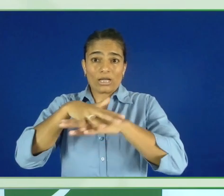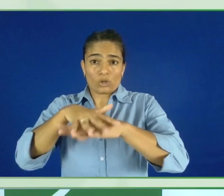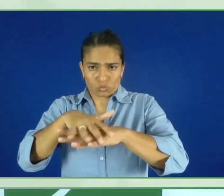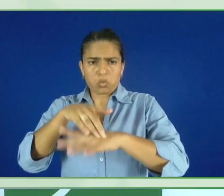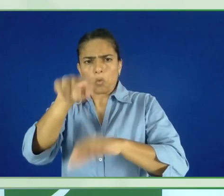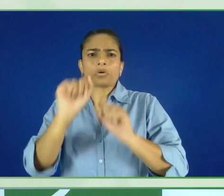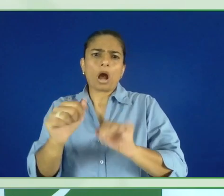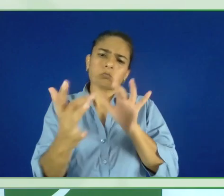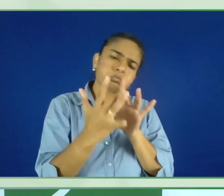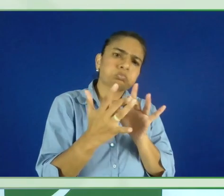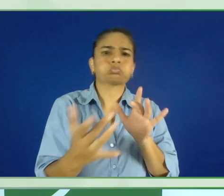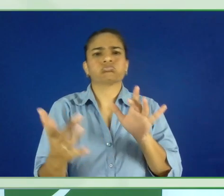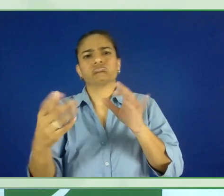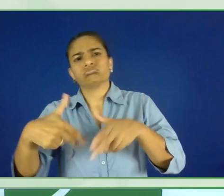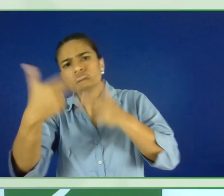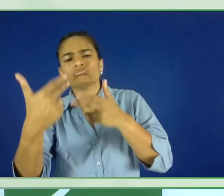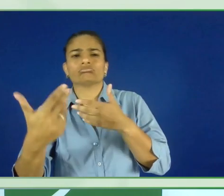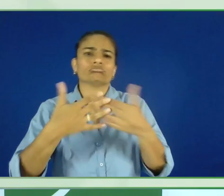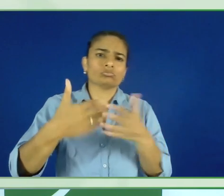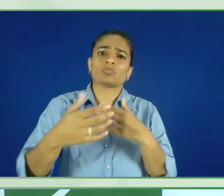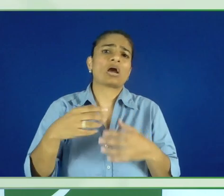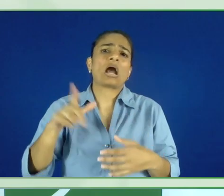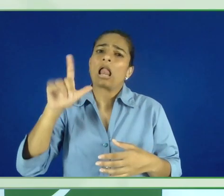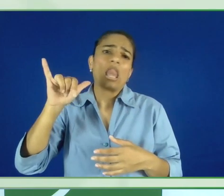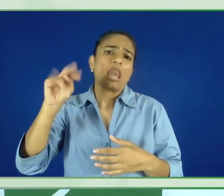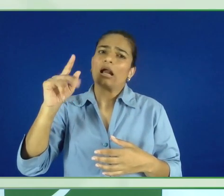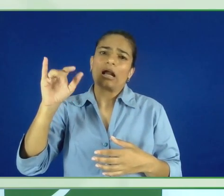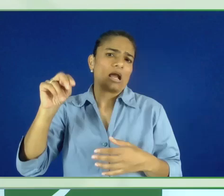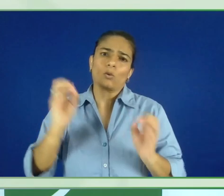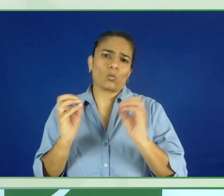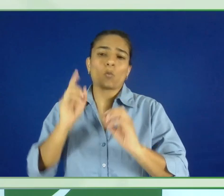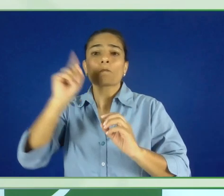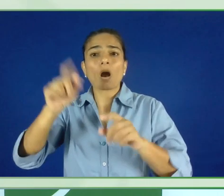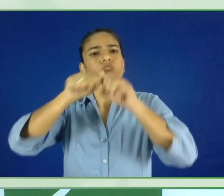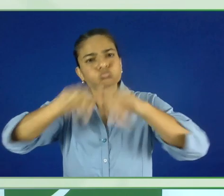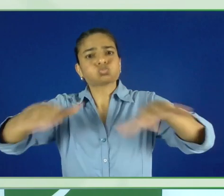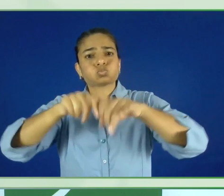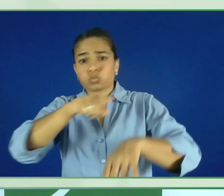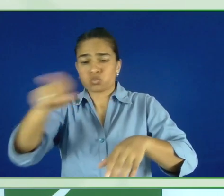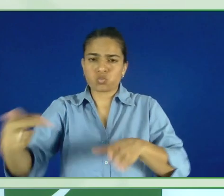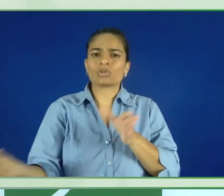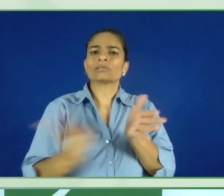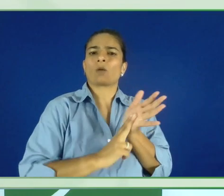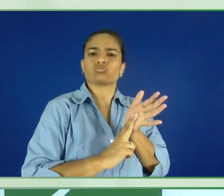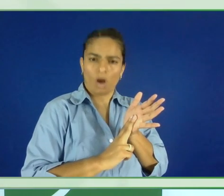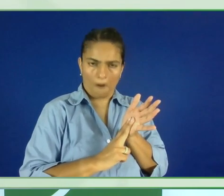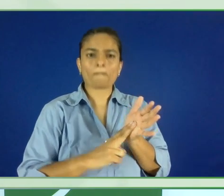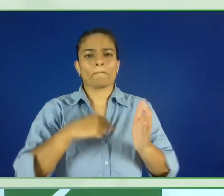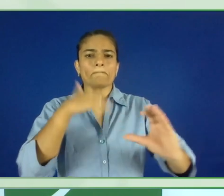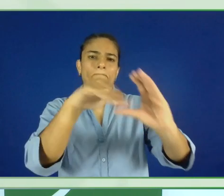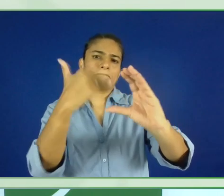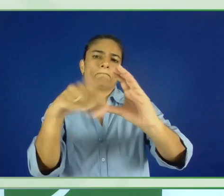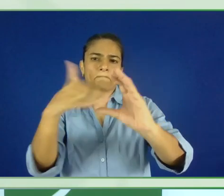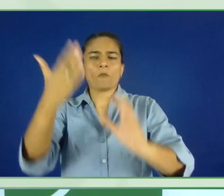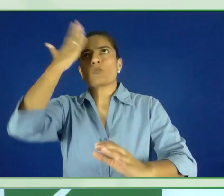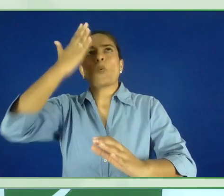but we also have a monthly newsletter that you can subscribe and you'll have all kind of news from these countries. Because